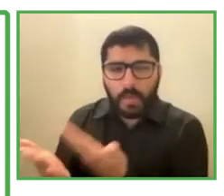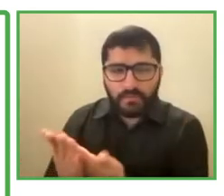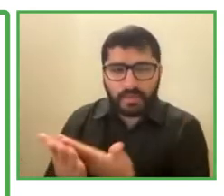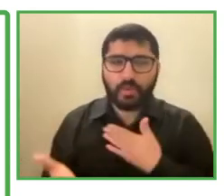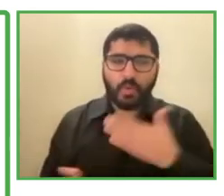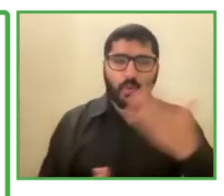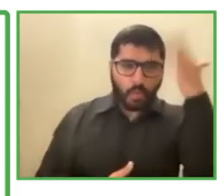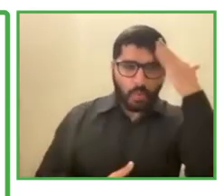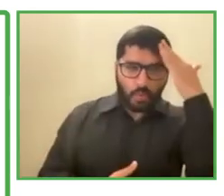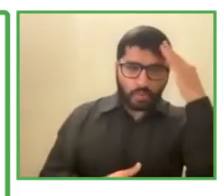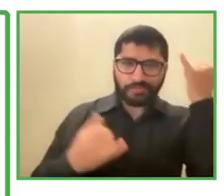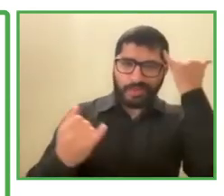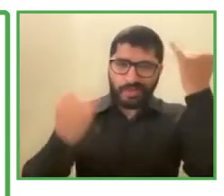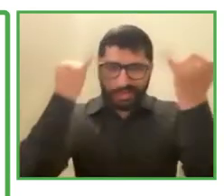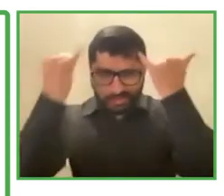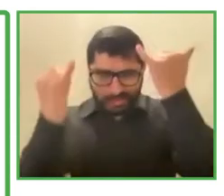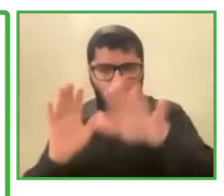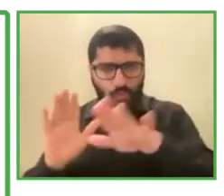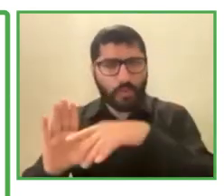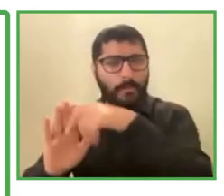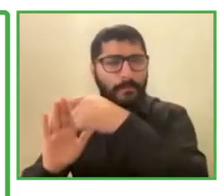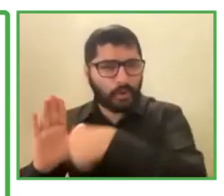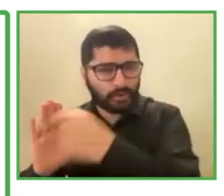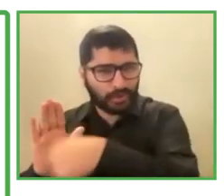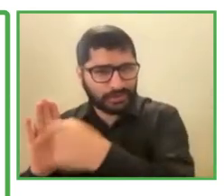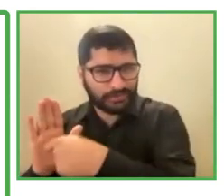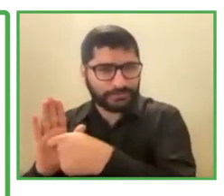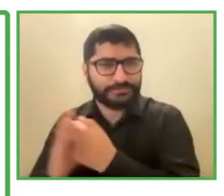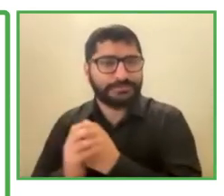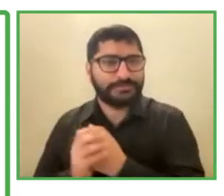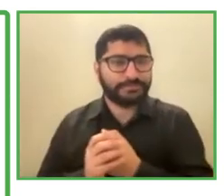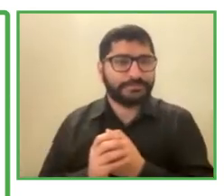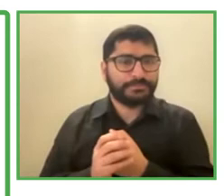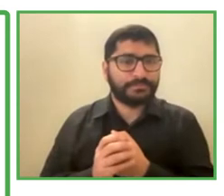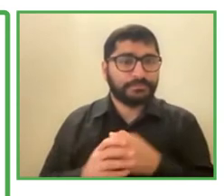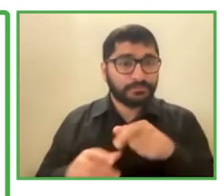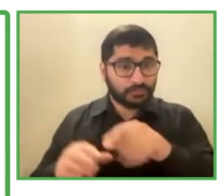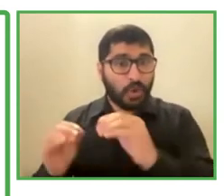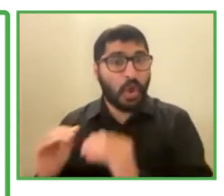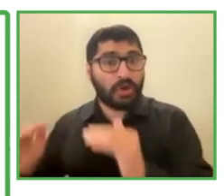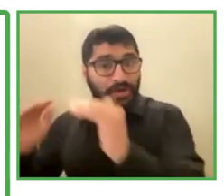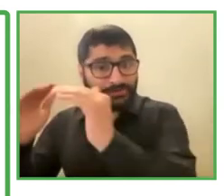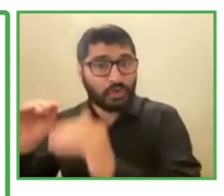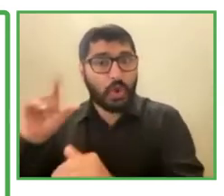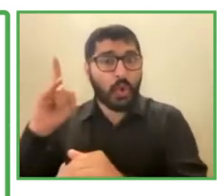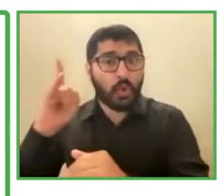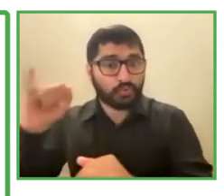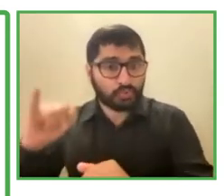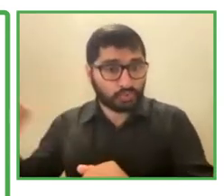Luz regarding this pilot and why did you accept this invitation to be a part of the project?